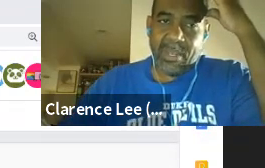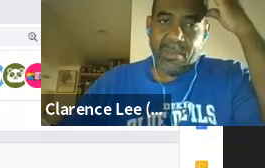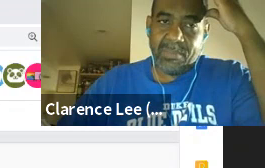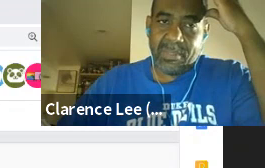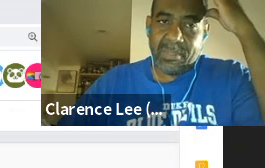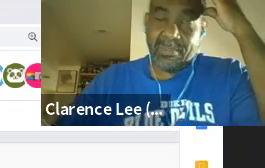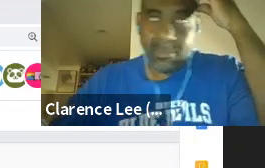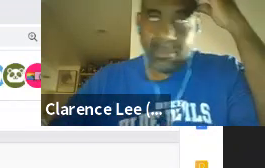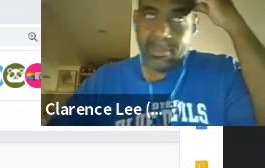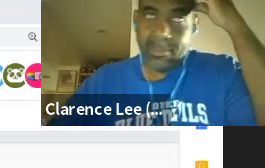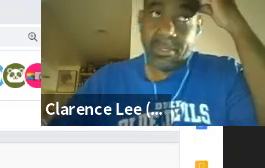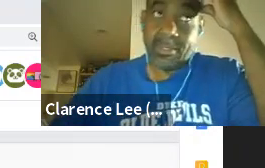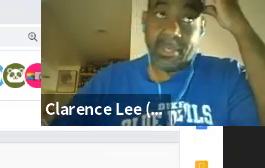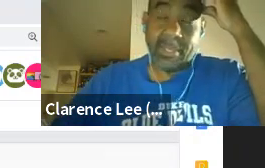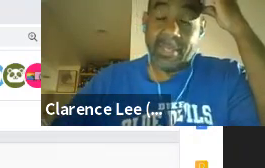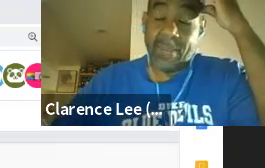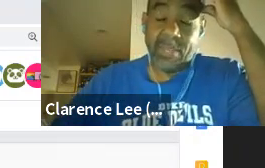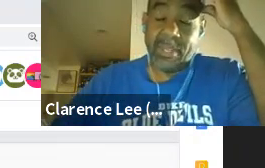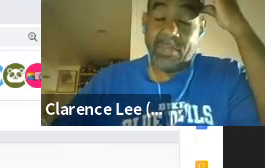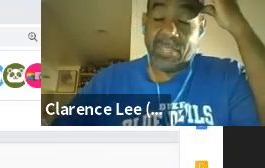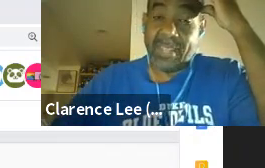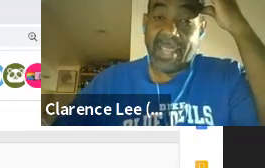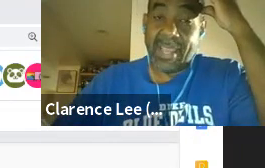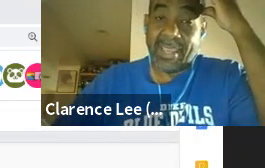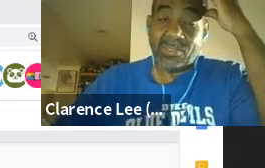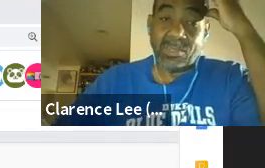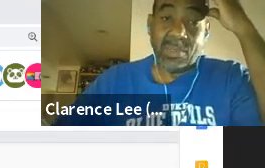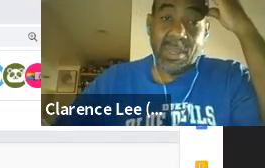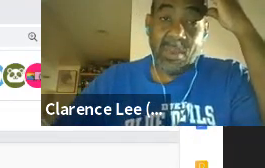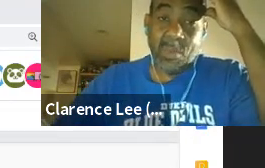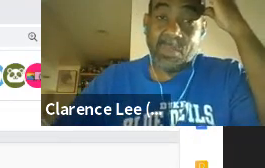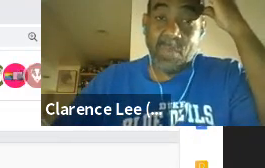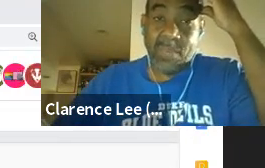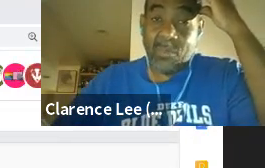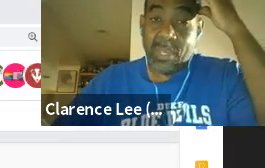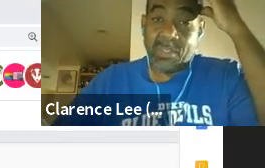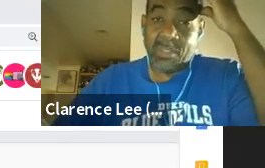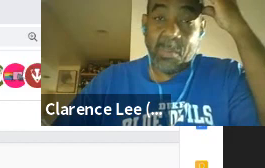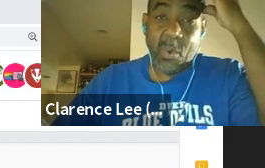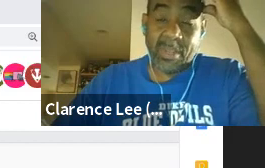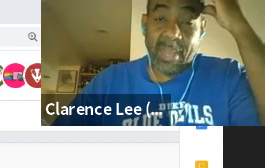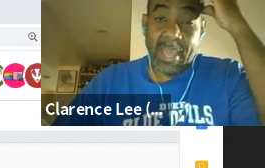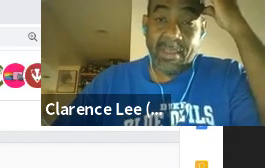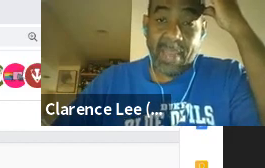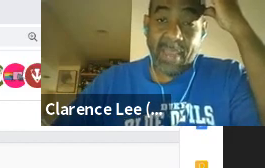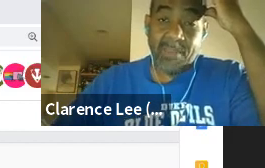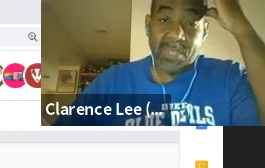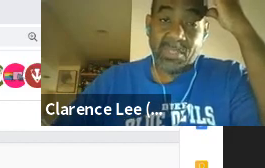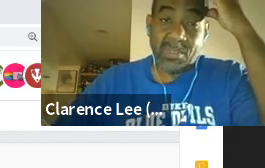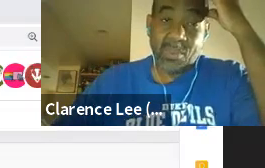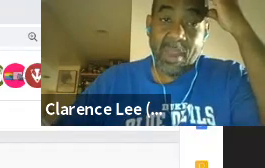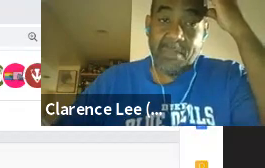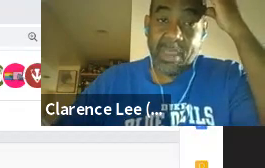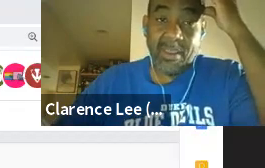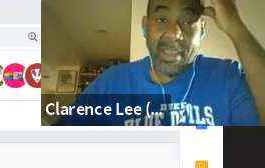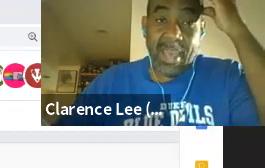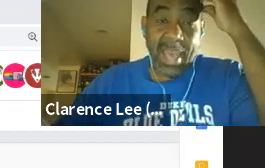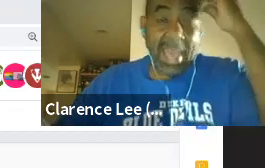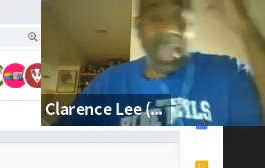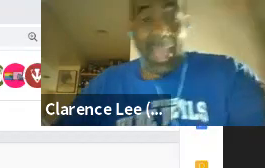really don't, should I say that I really don't think that our council, whether we can support it or not, our commissioners or our